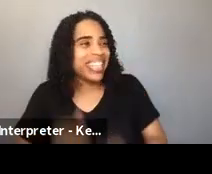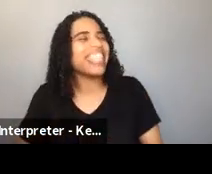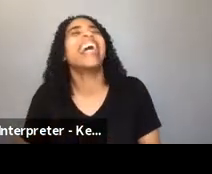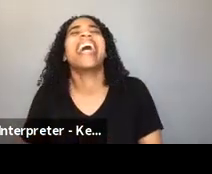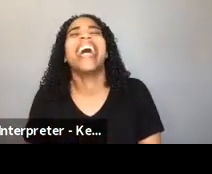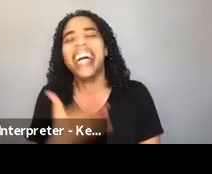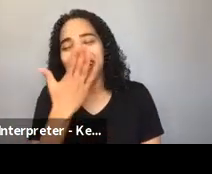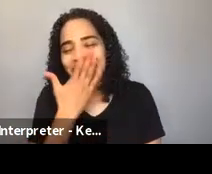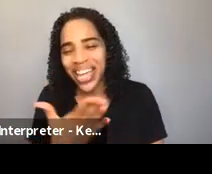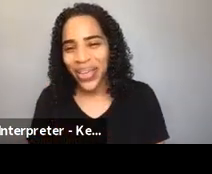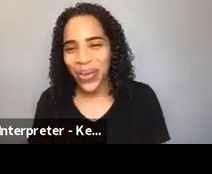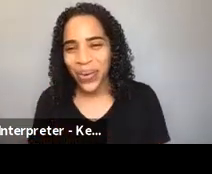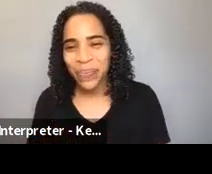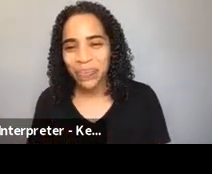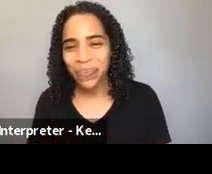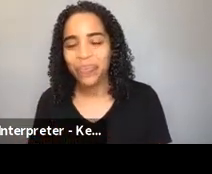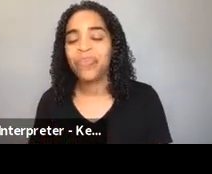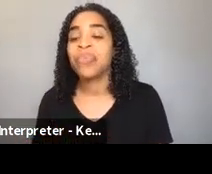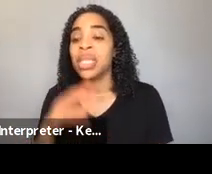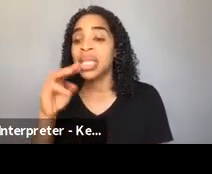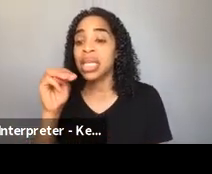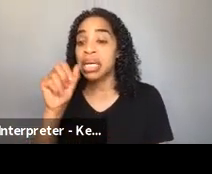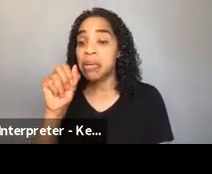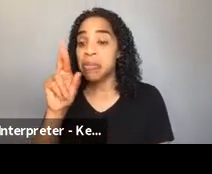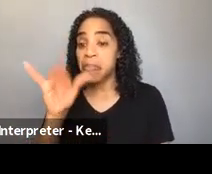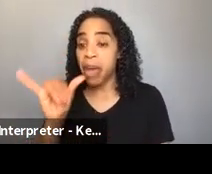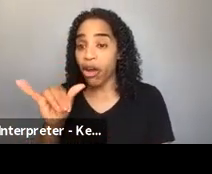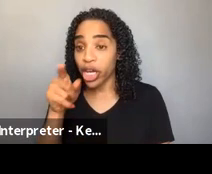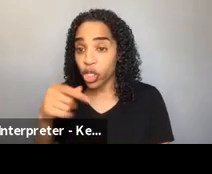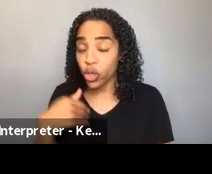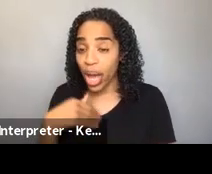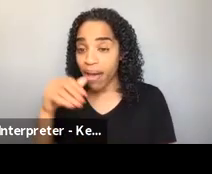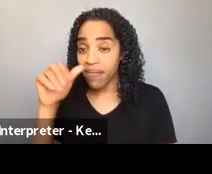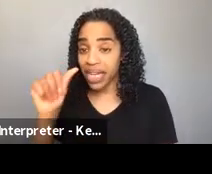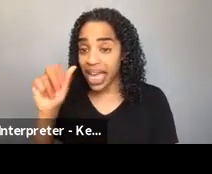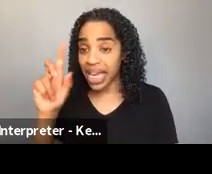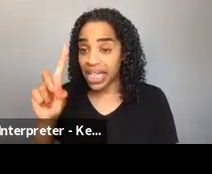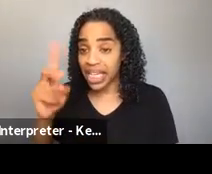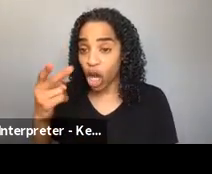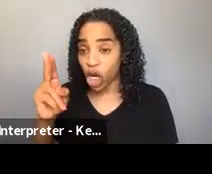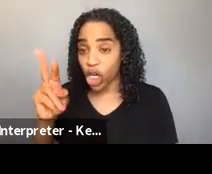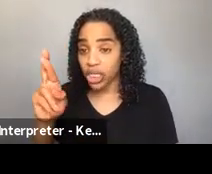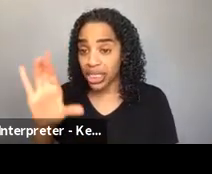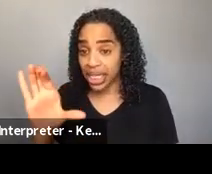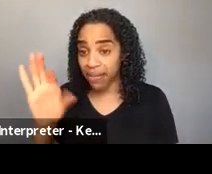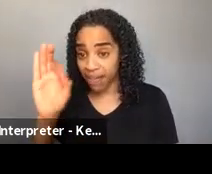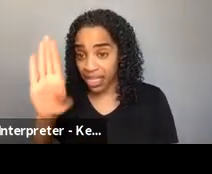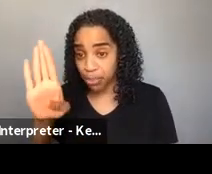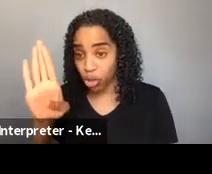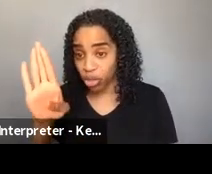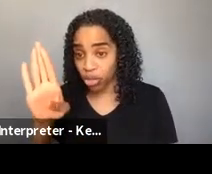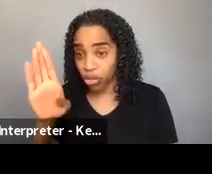so very much. Mary, do you guys have an ADRC Facebook page?